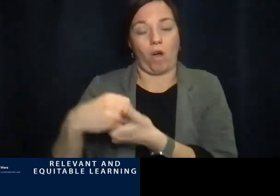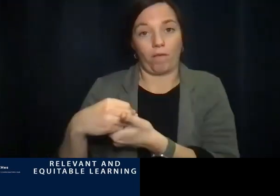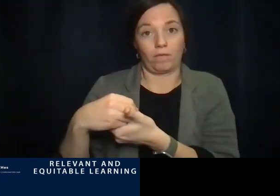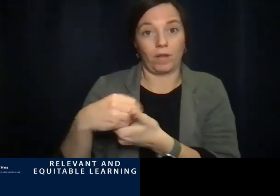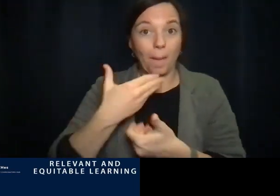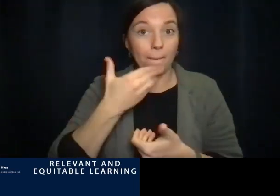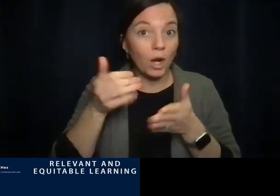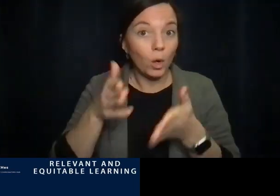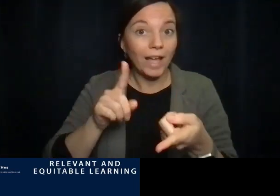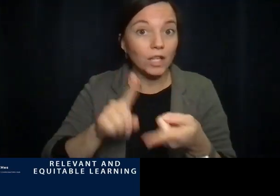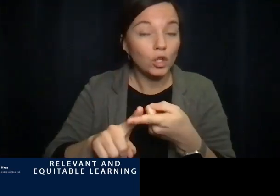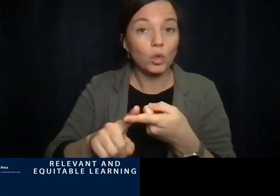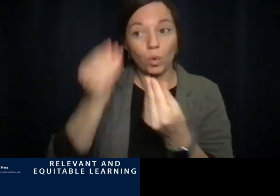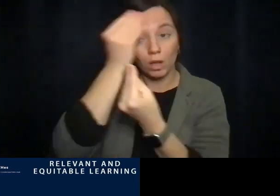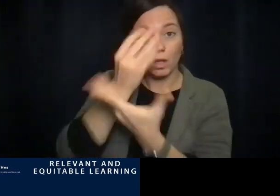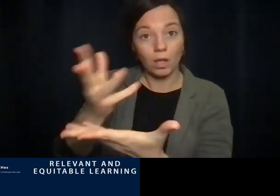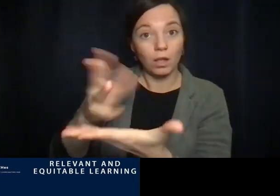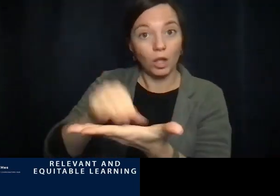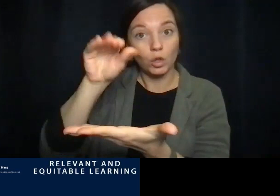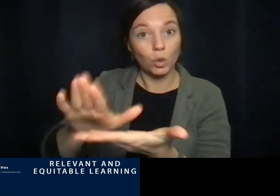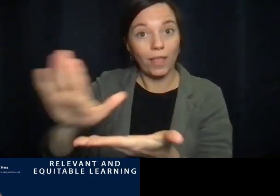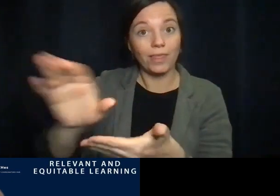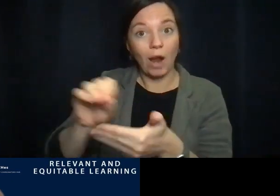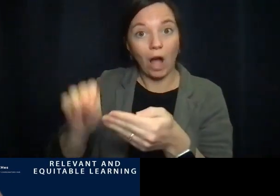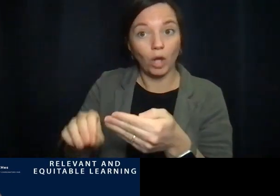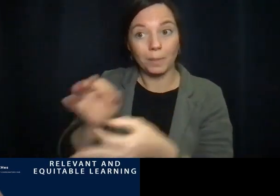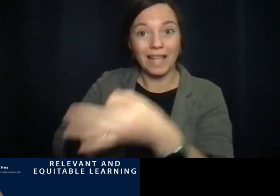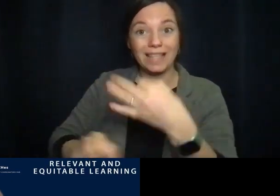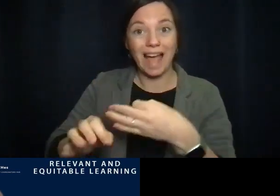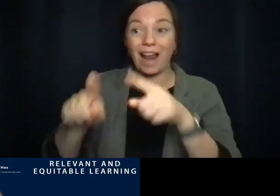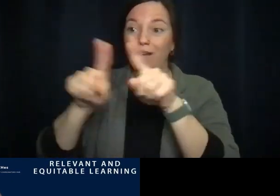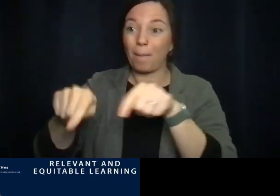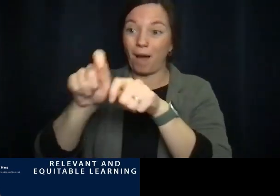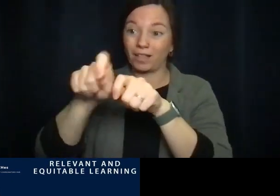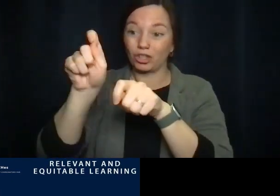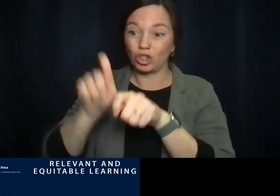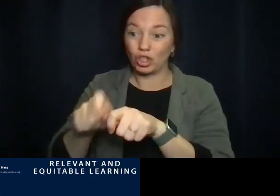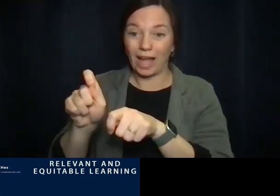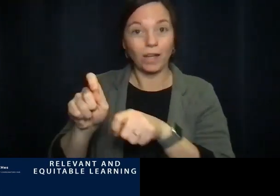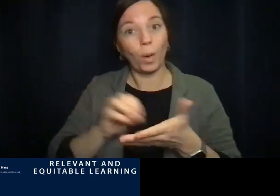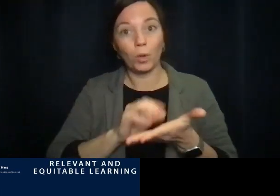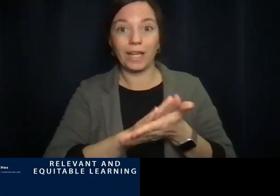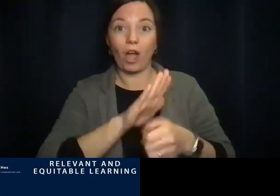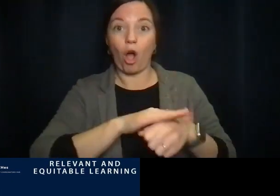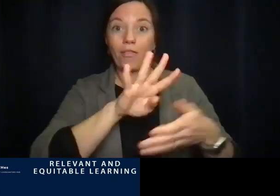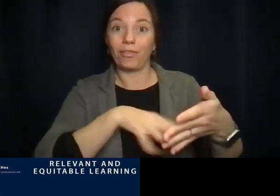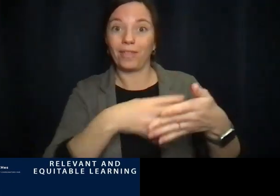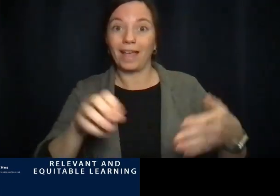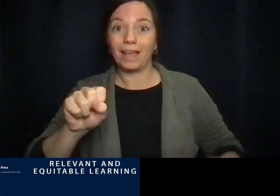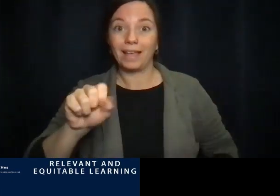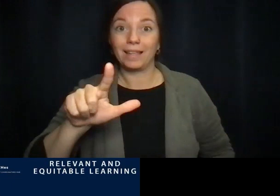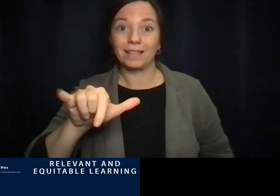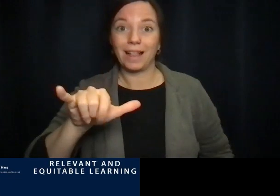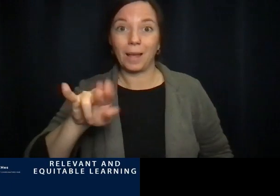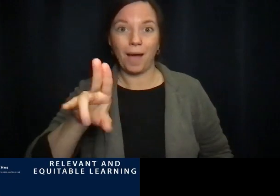inform students of outcomes than just checking the box, putting them on the syllabus? And then what